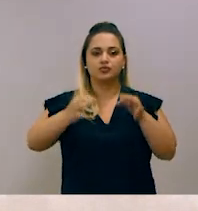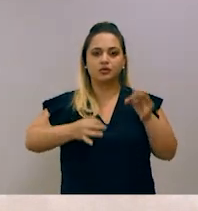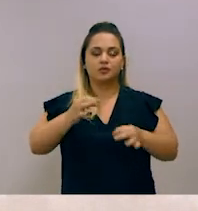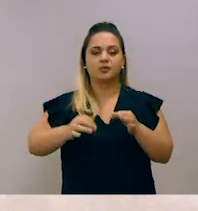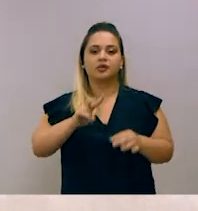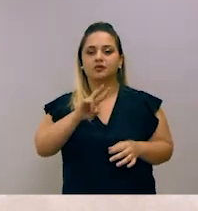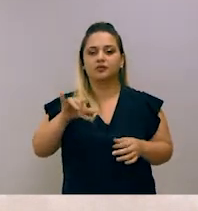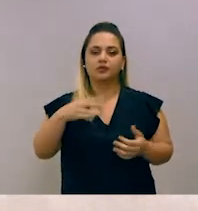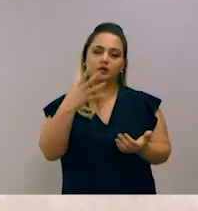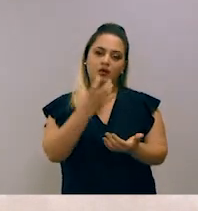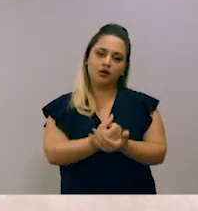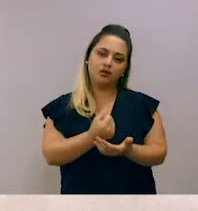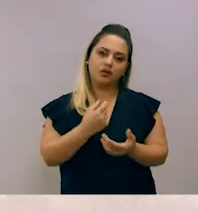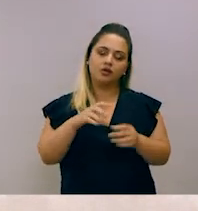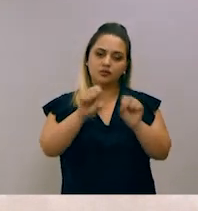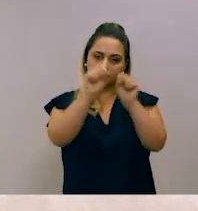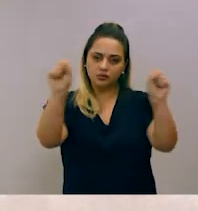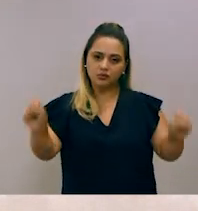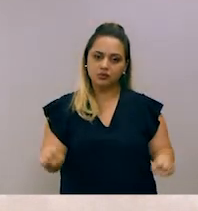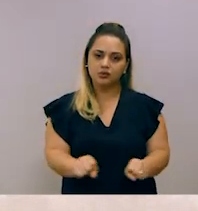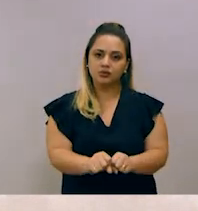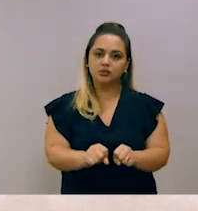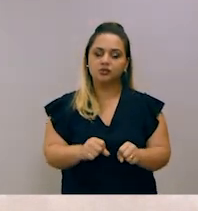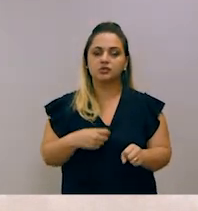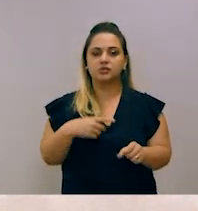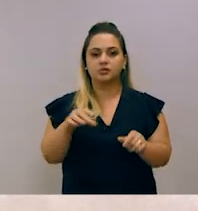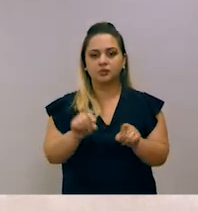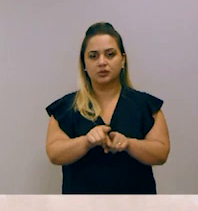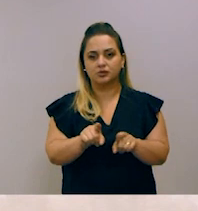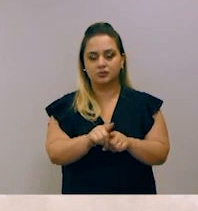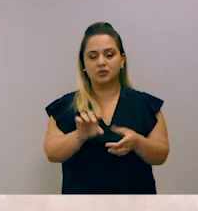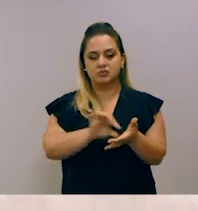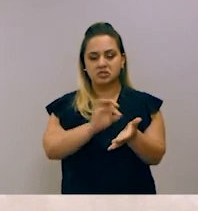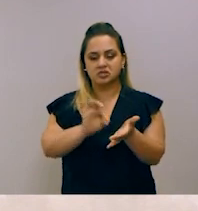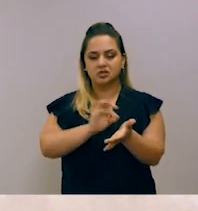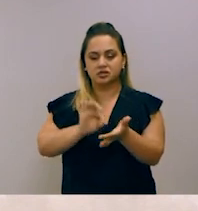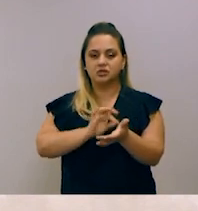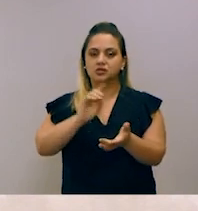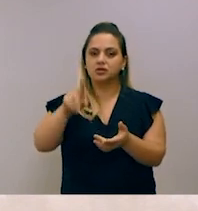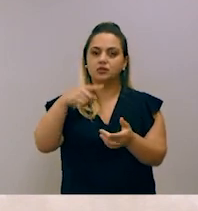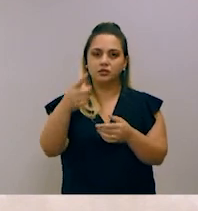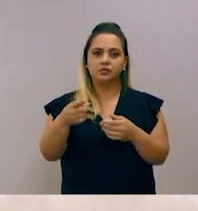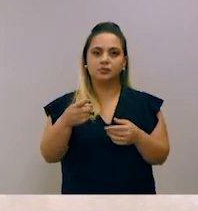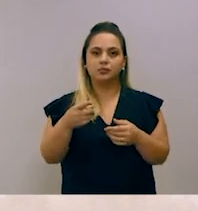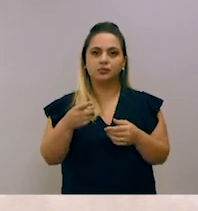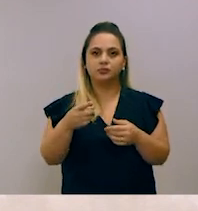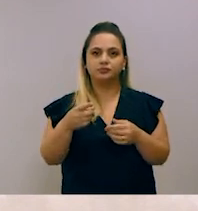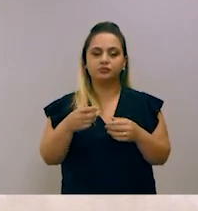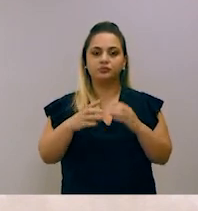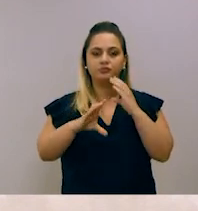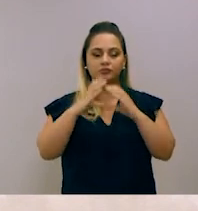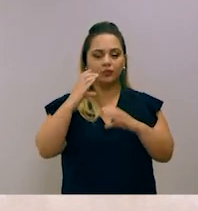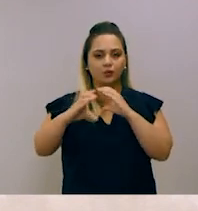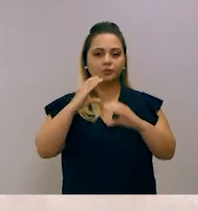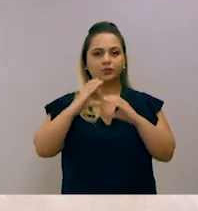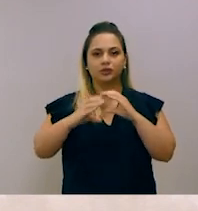post-judgment phase. The personnel will add the information in the system and